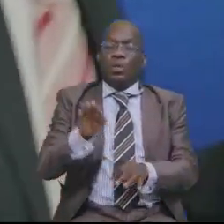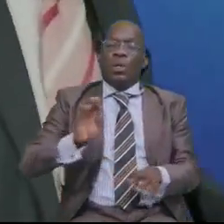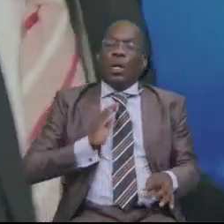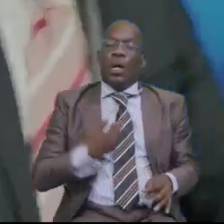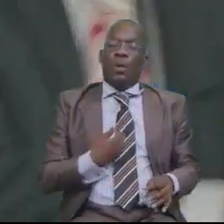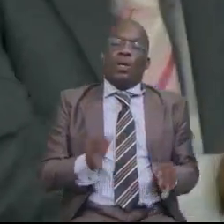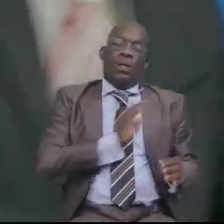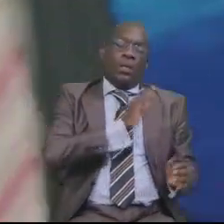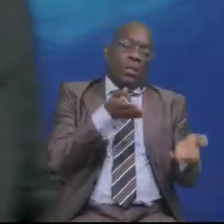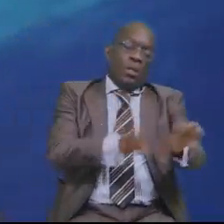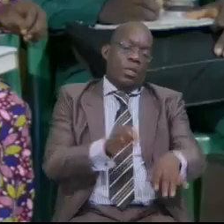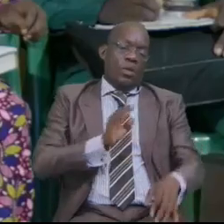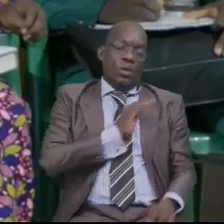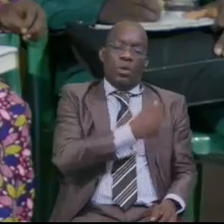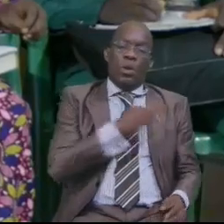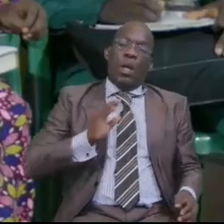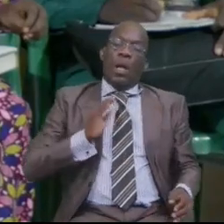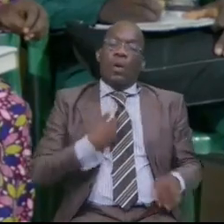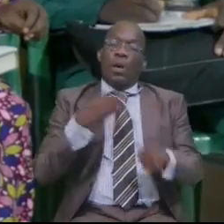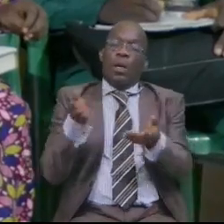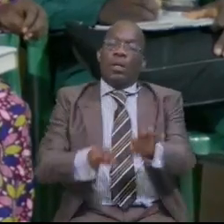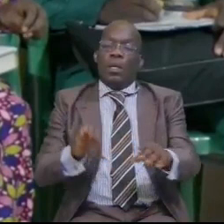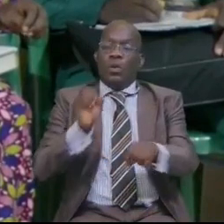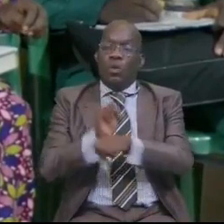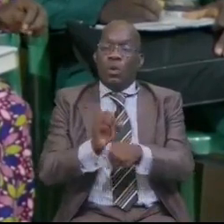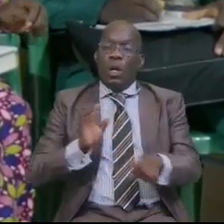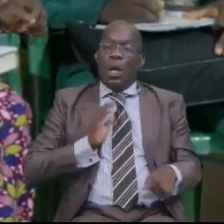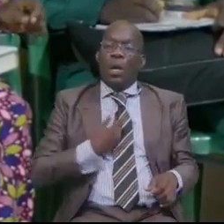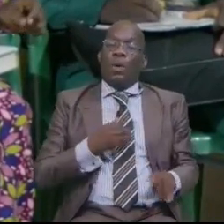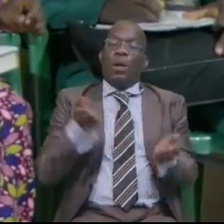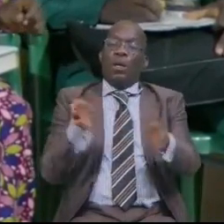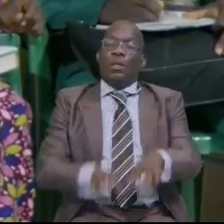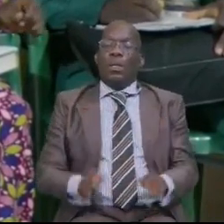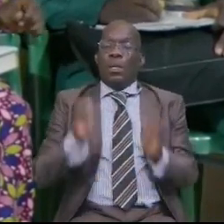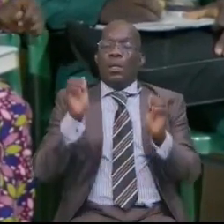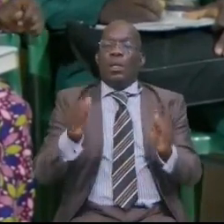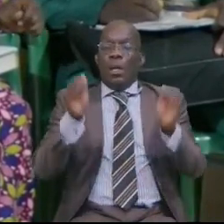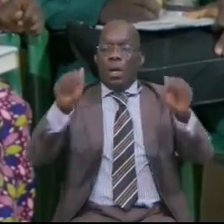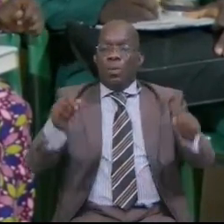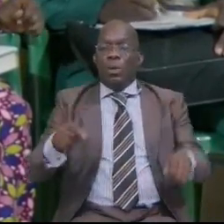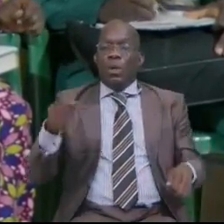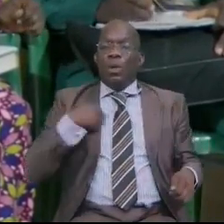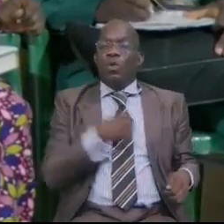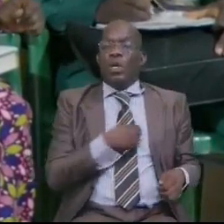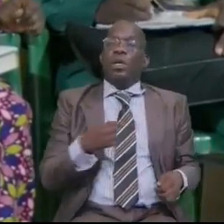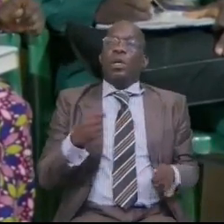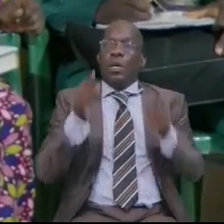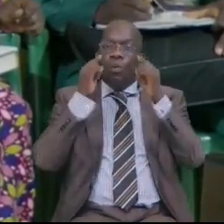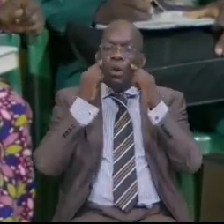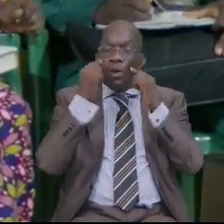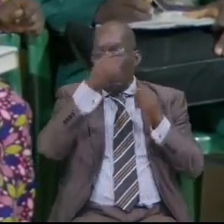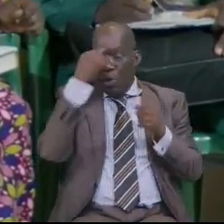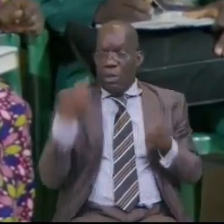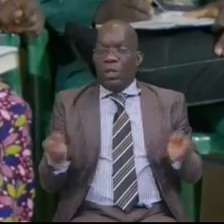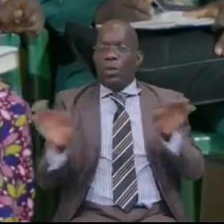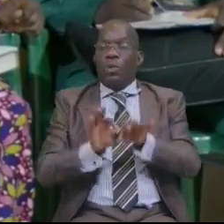a dead ability, we mourn because the essential thing is dead in us.